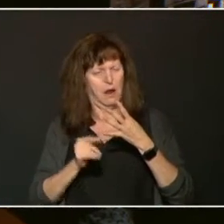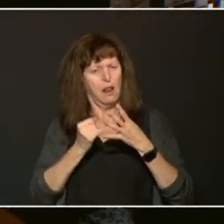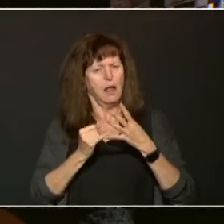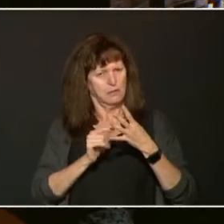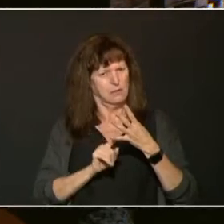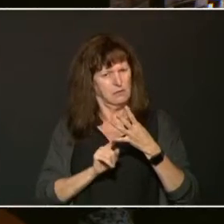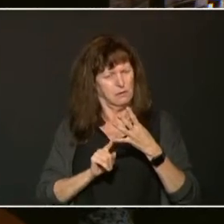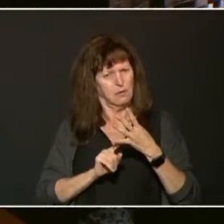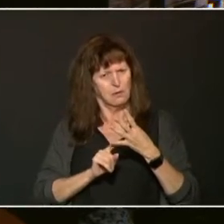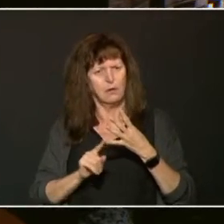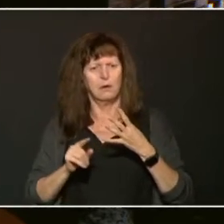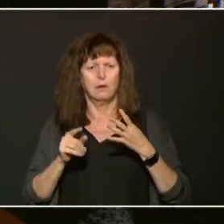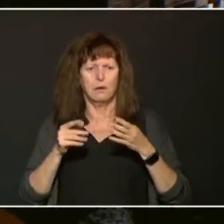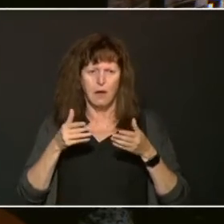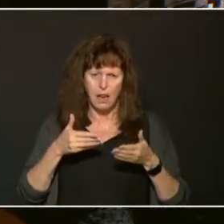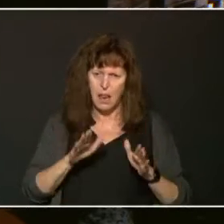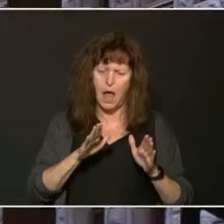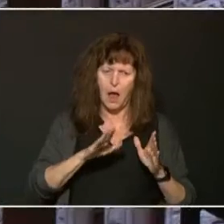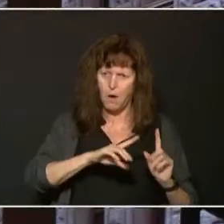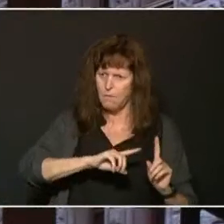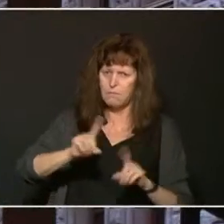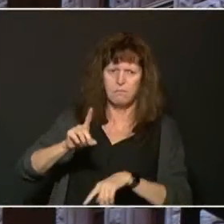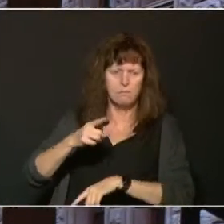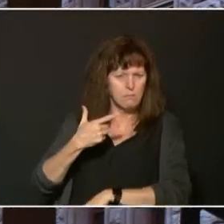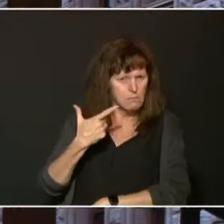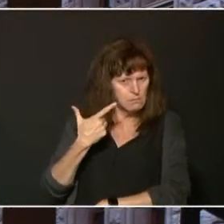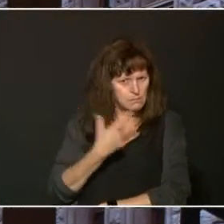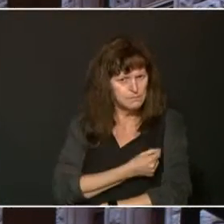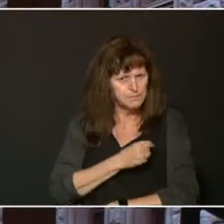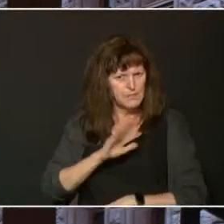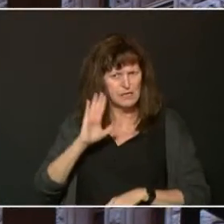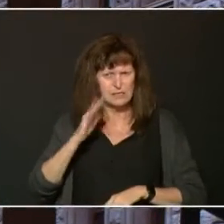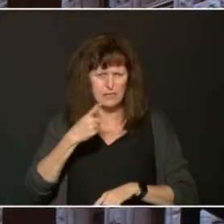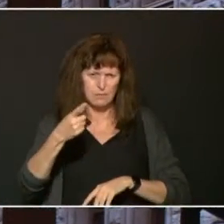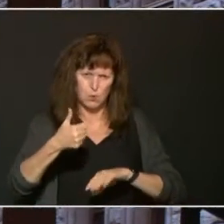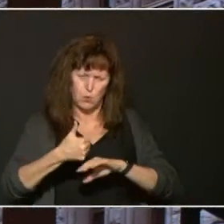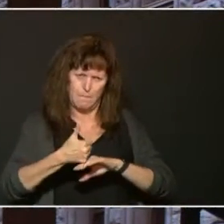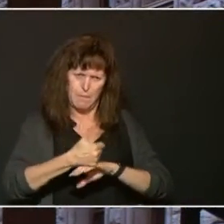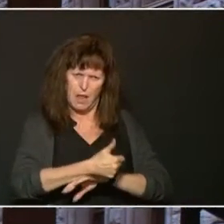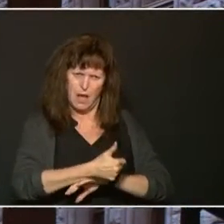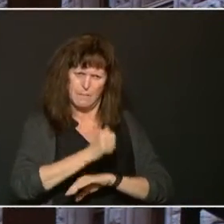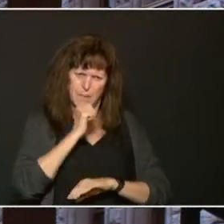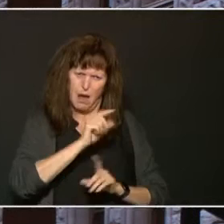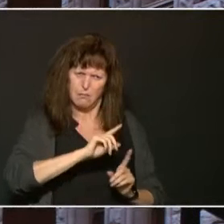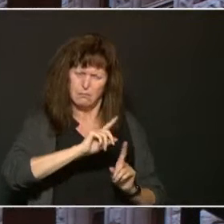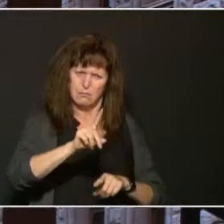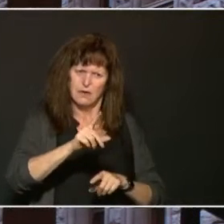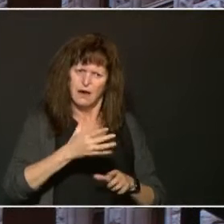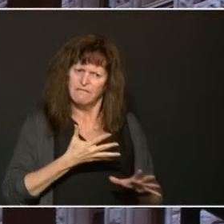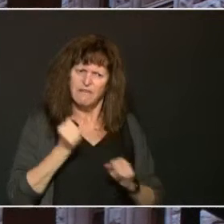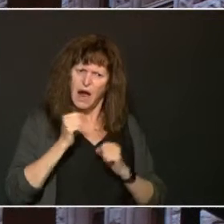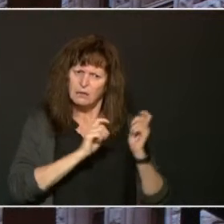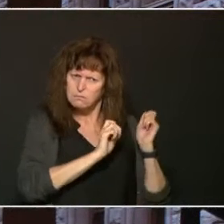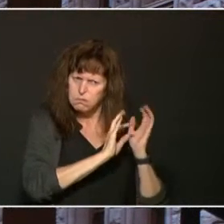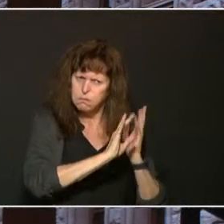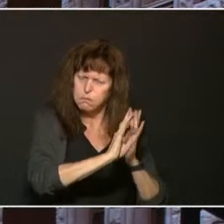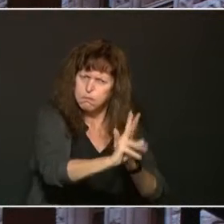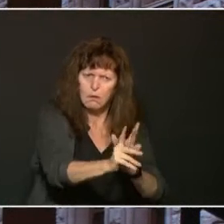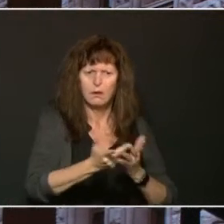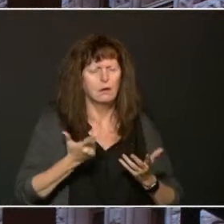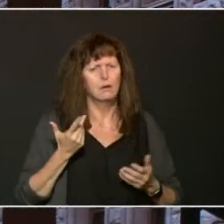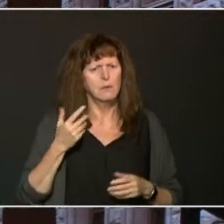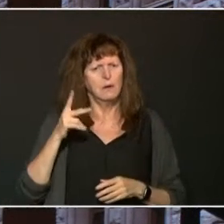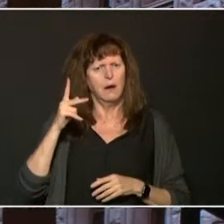getting vaccinated fast enough. Is this not more a case of public health changing its guidance as it went along and it being up to